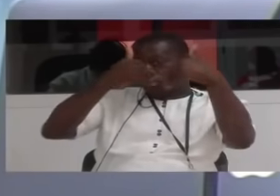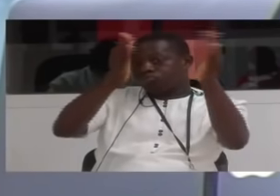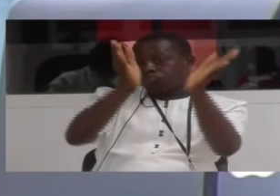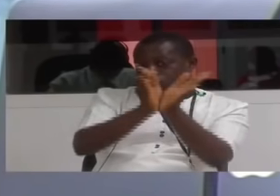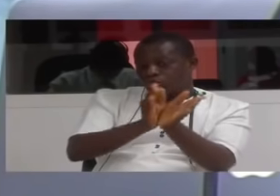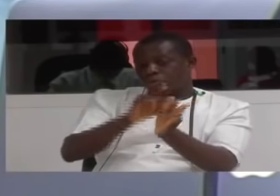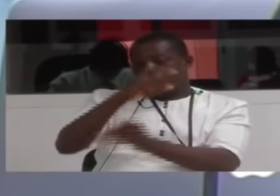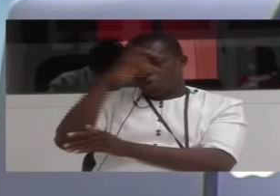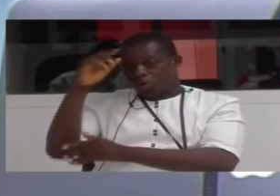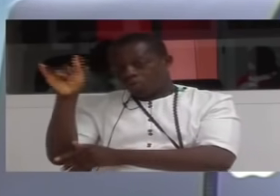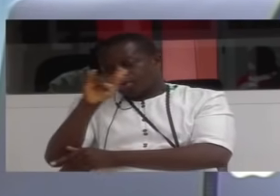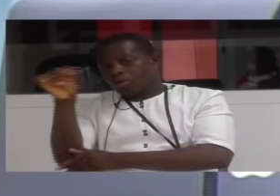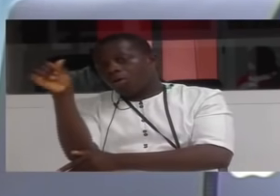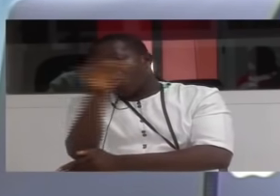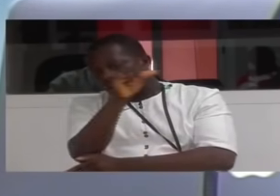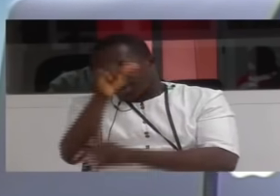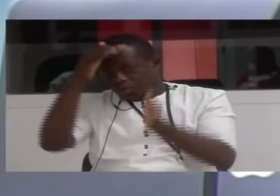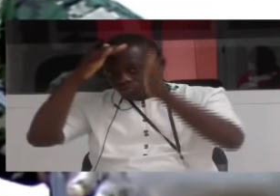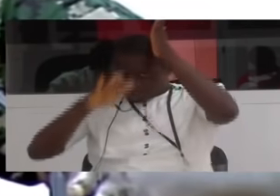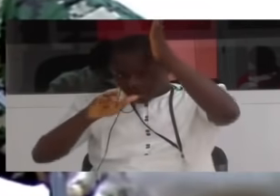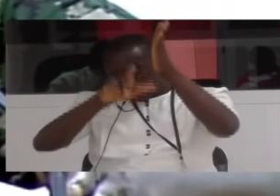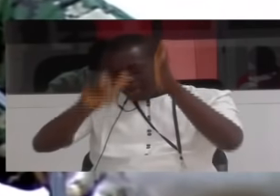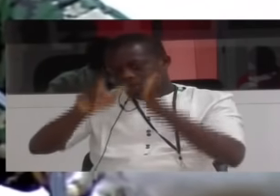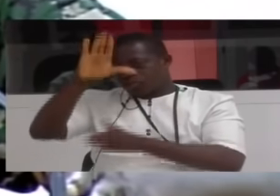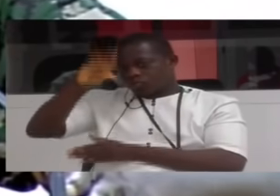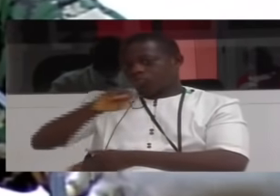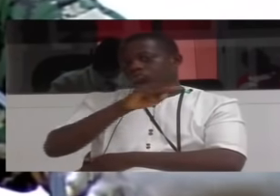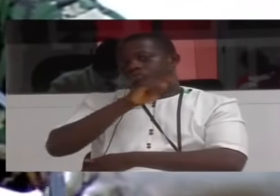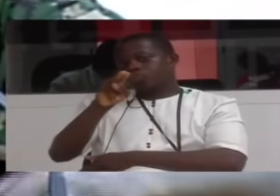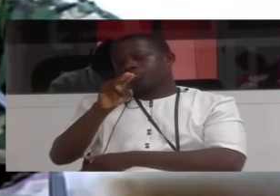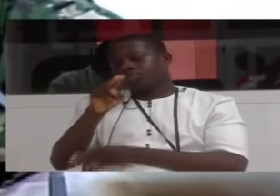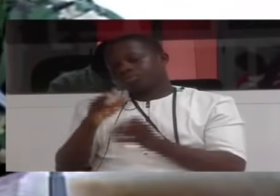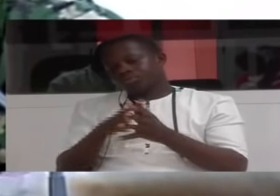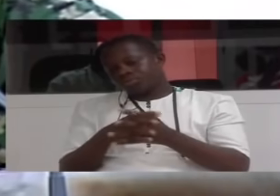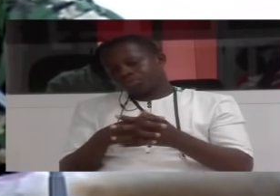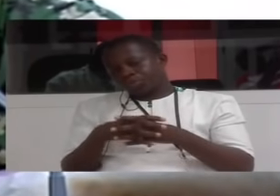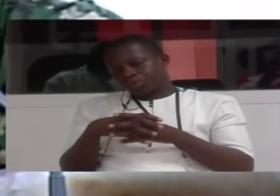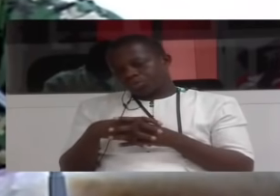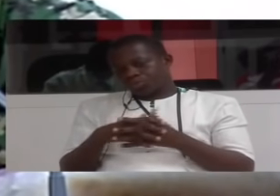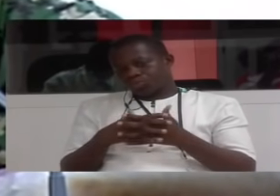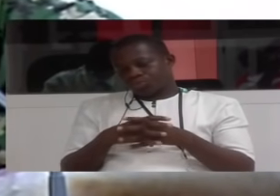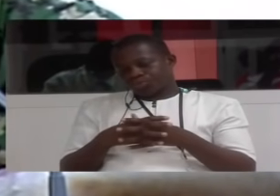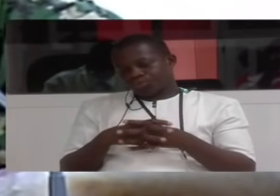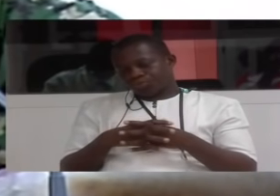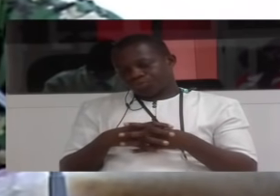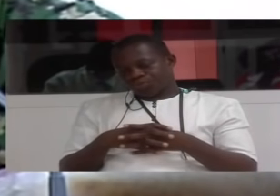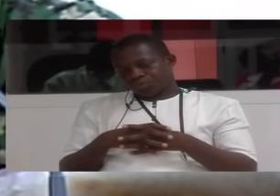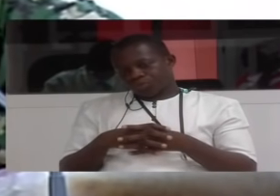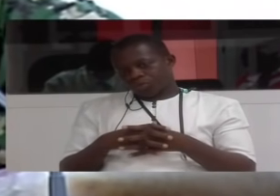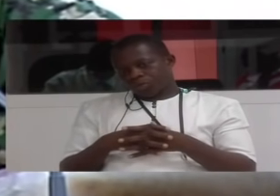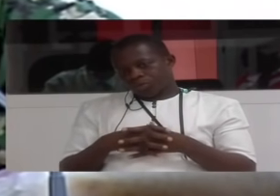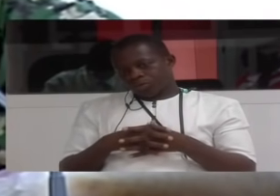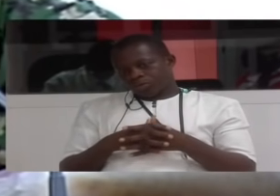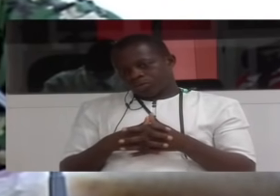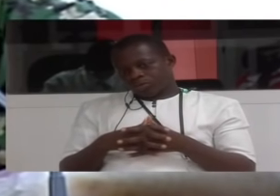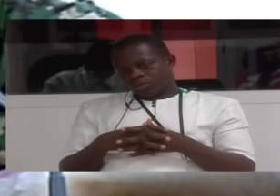other soldiers. Mun la jox xaliss bi ni pour liggey benen façon liggey bi nga na def li nga xamne bokut ak sen